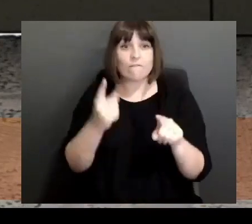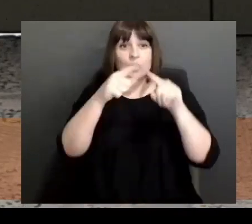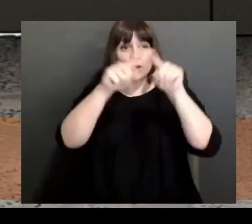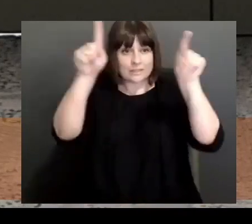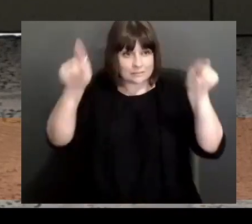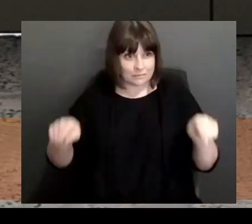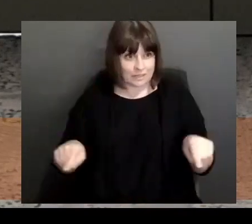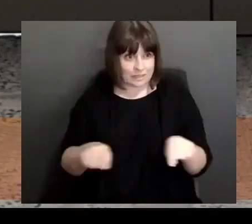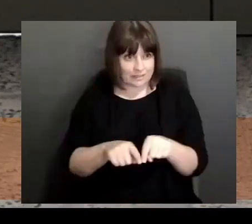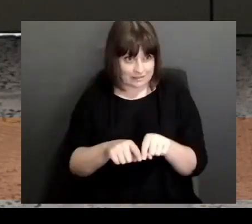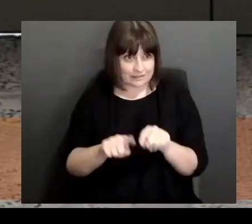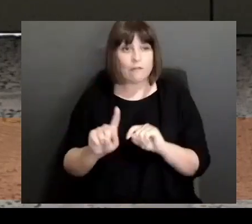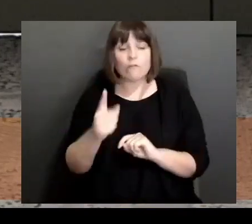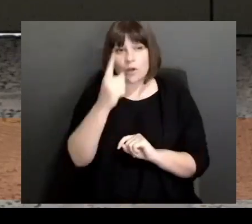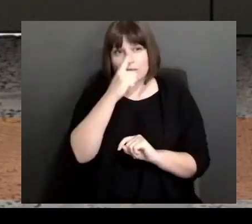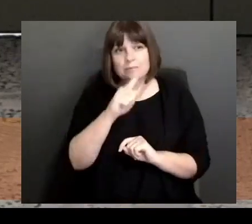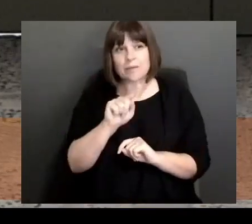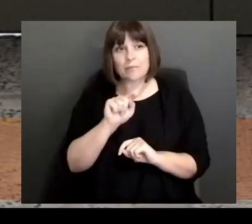Energy Program,